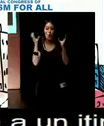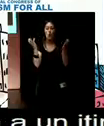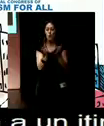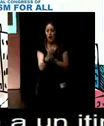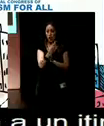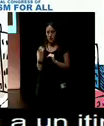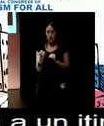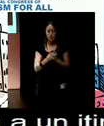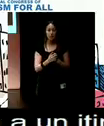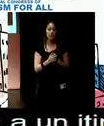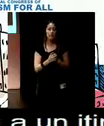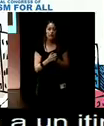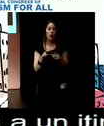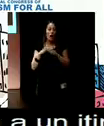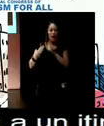society. In fact,